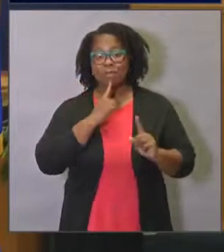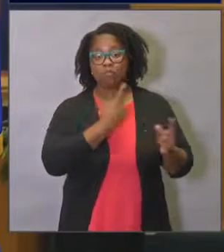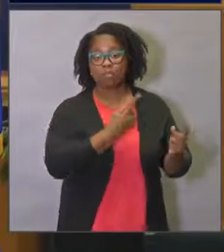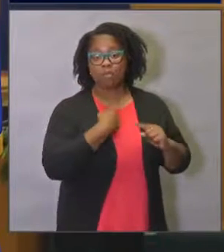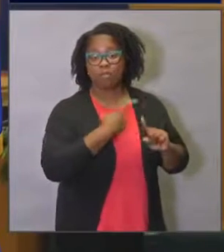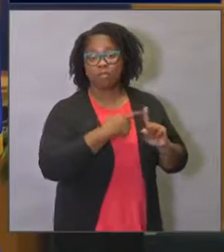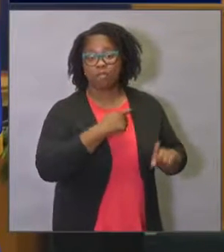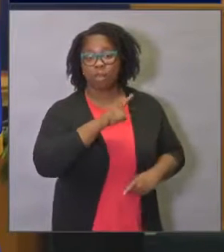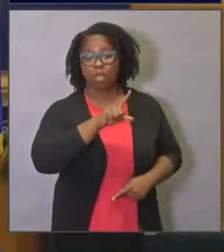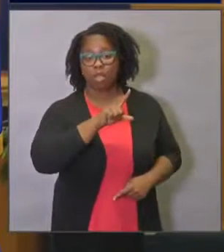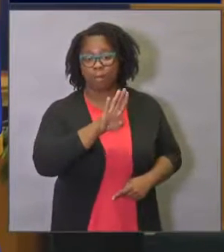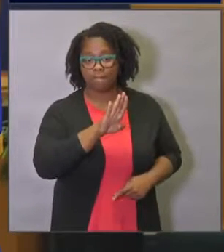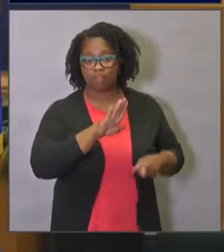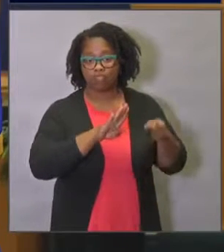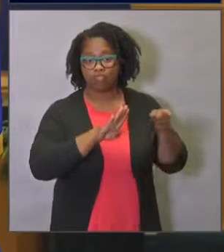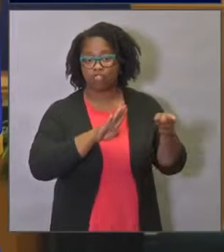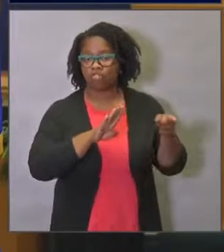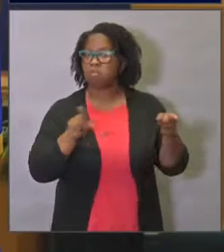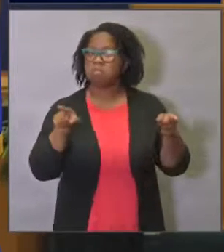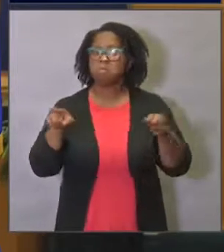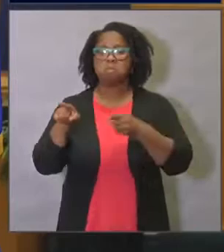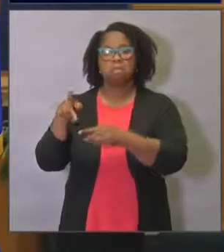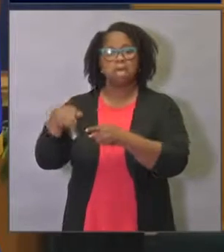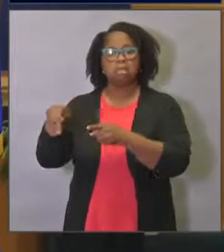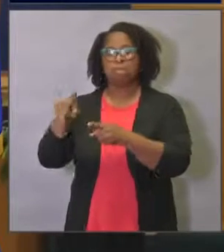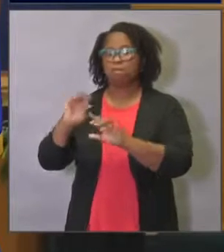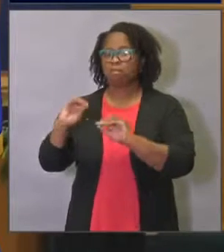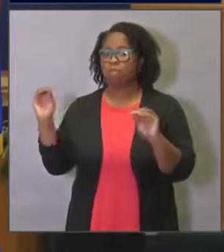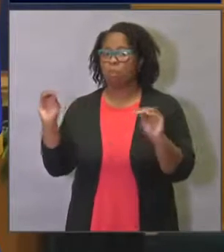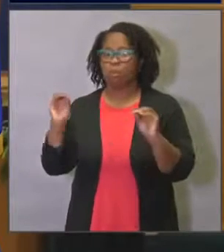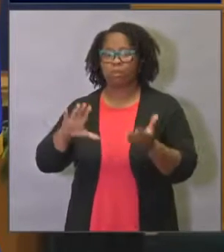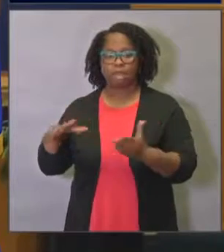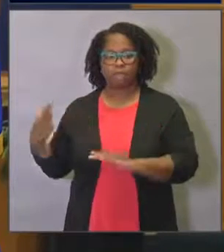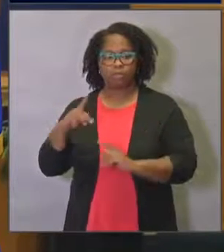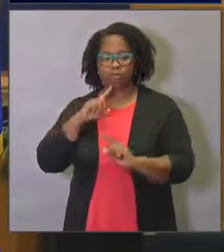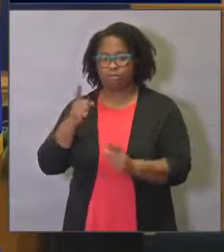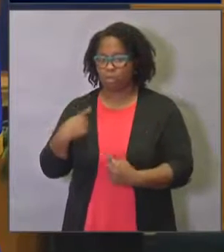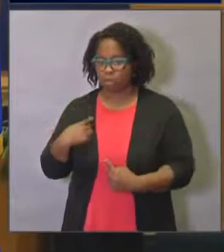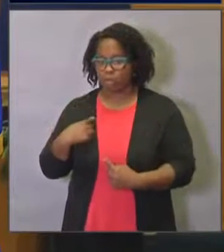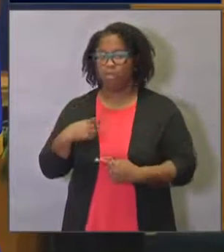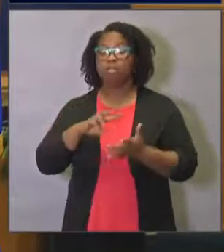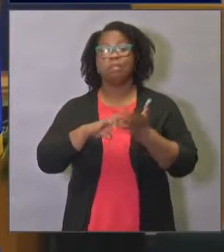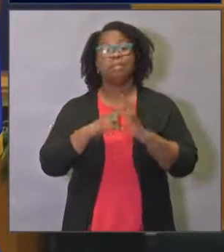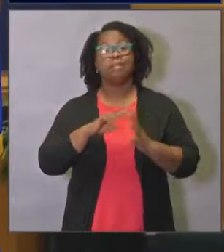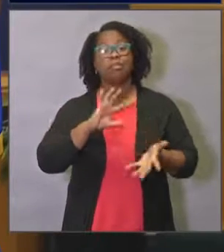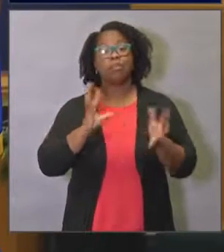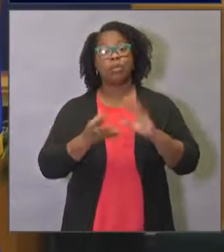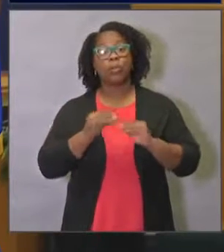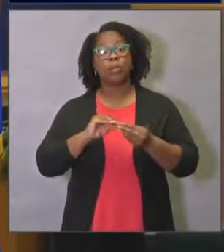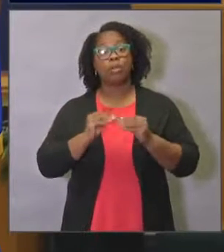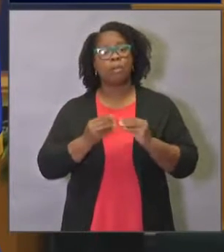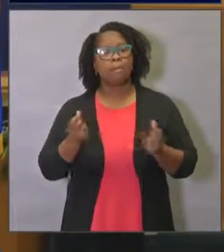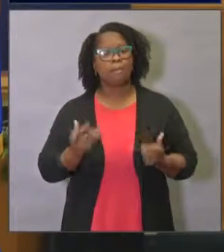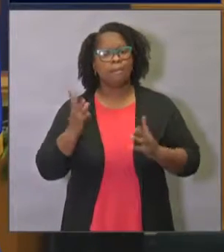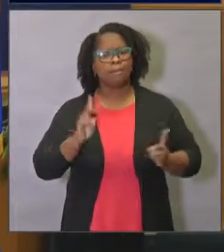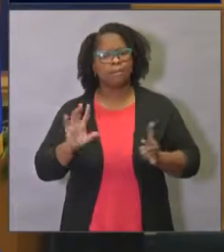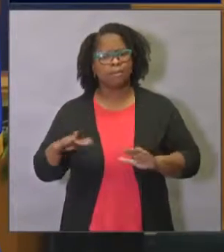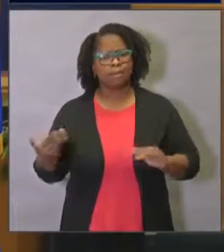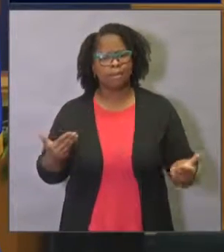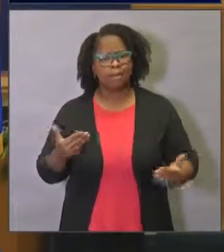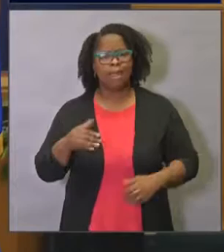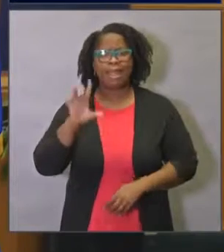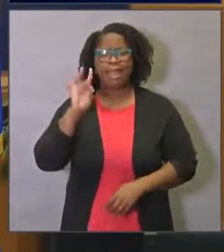Beach, and no new deaths are reported by Pasadena. That means the total number of deaths is now